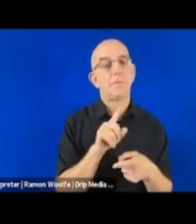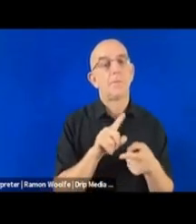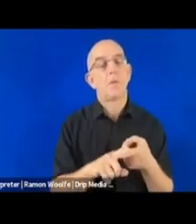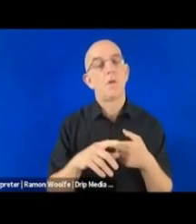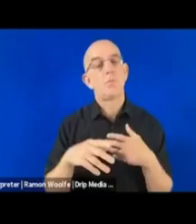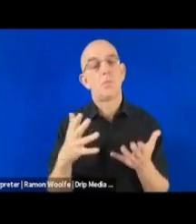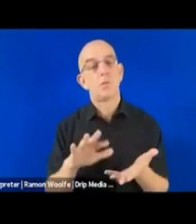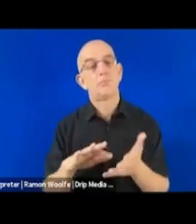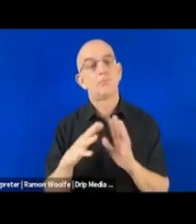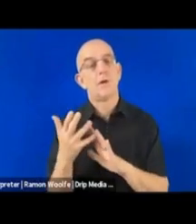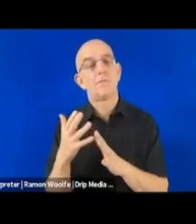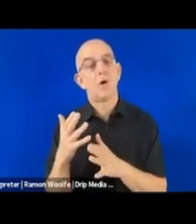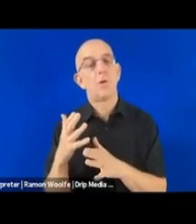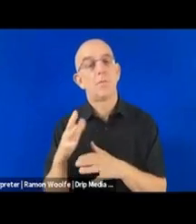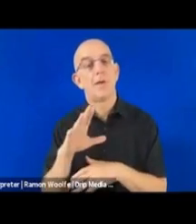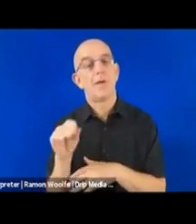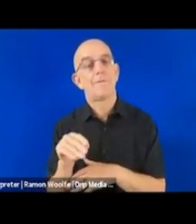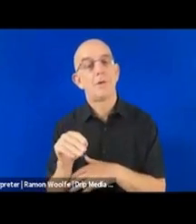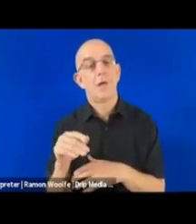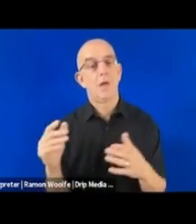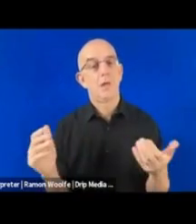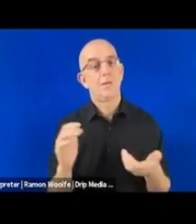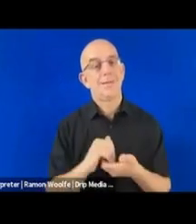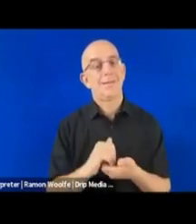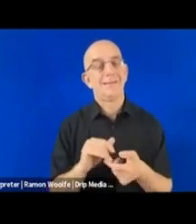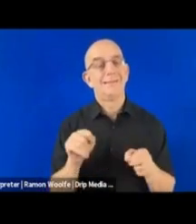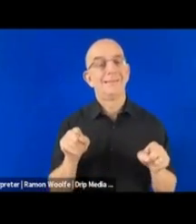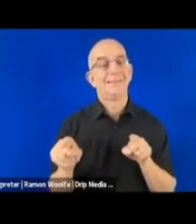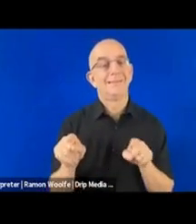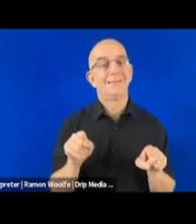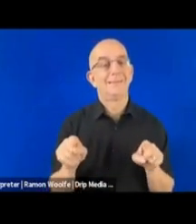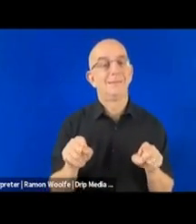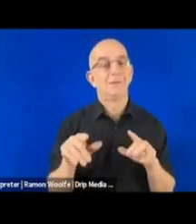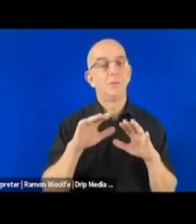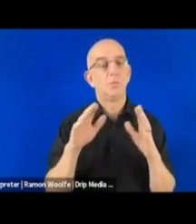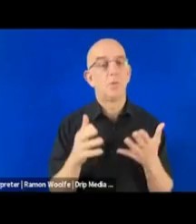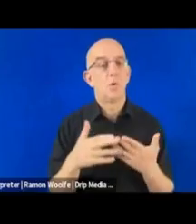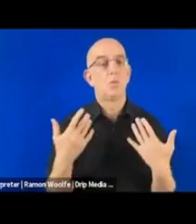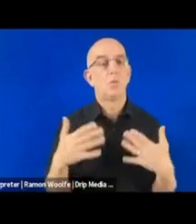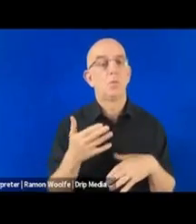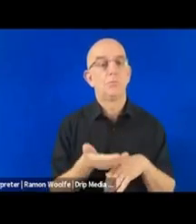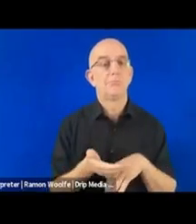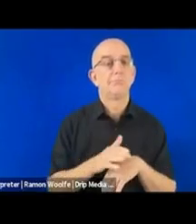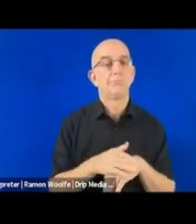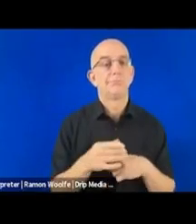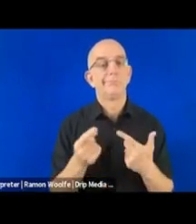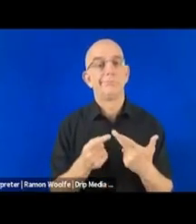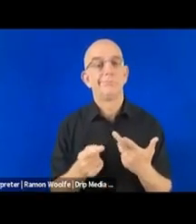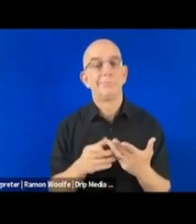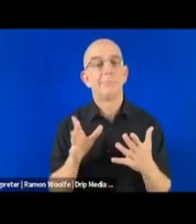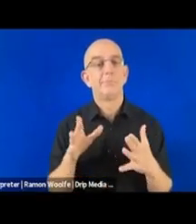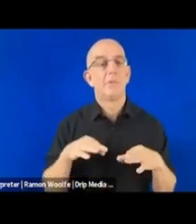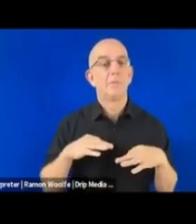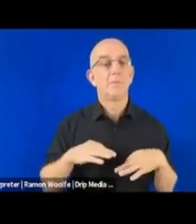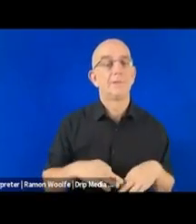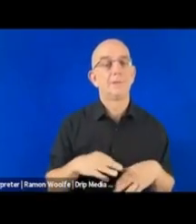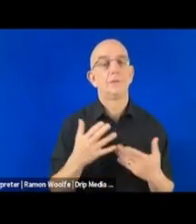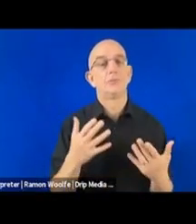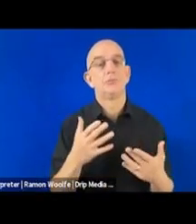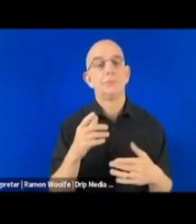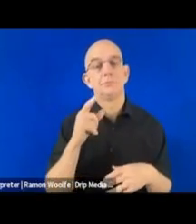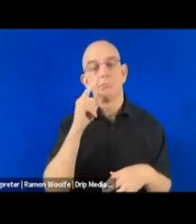or sensitize this various stuff on what the transform package is all about, and then how it can be